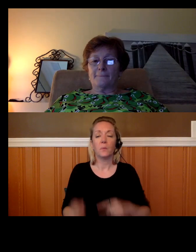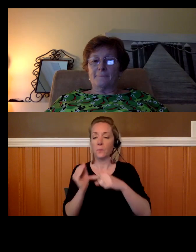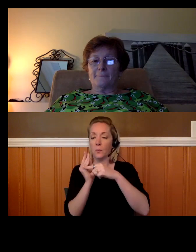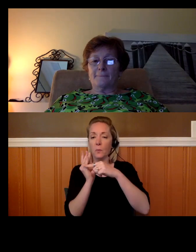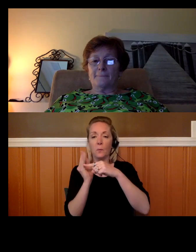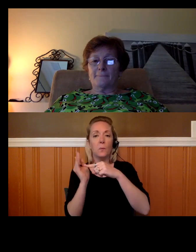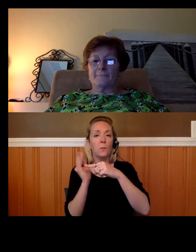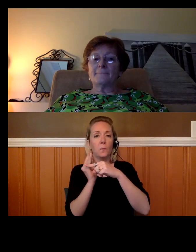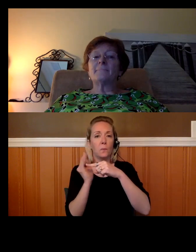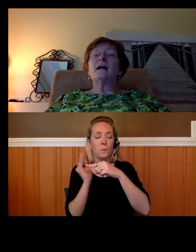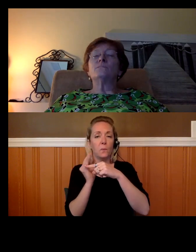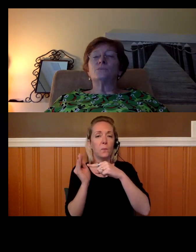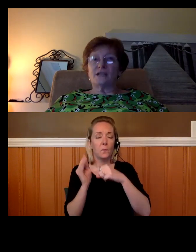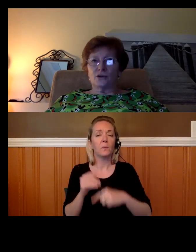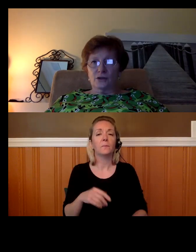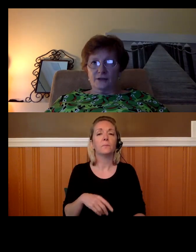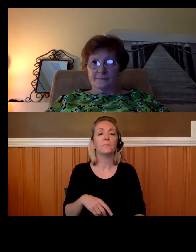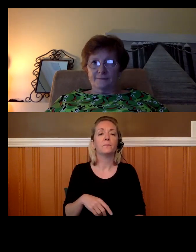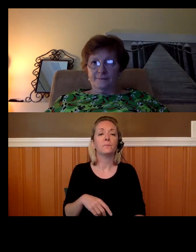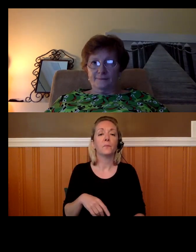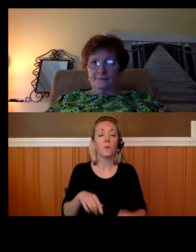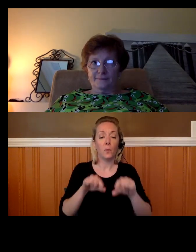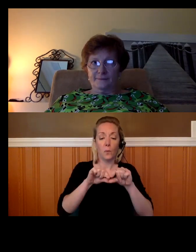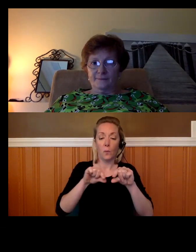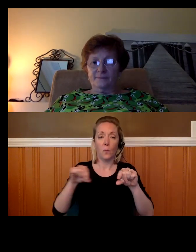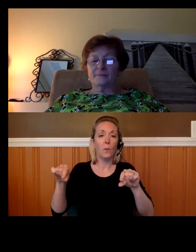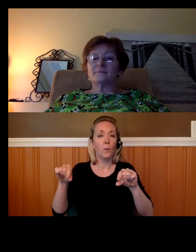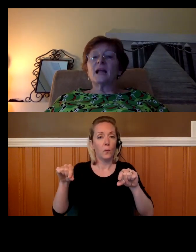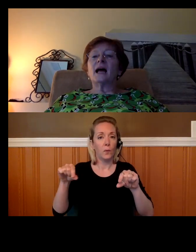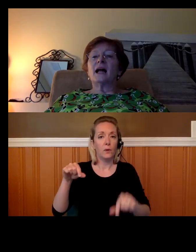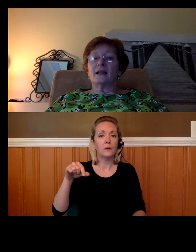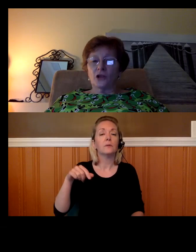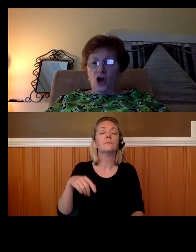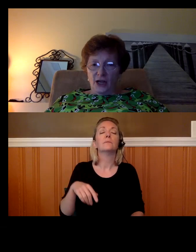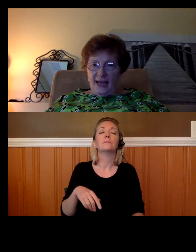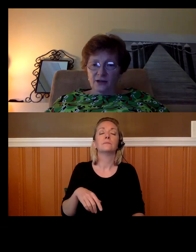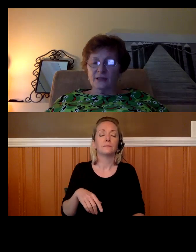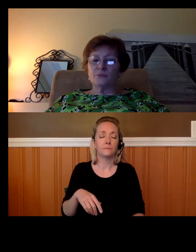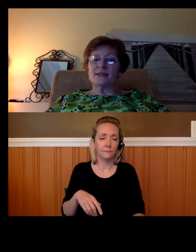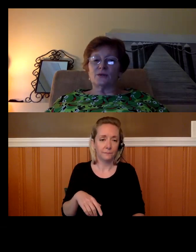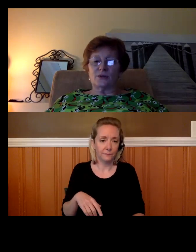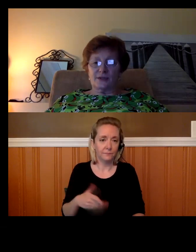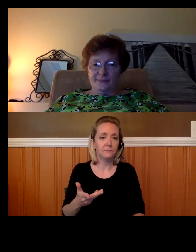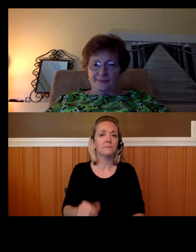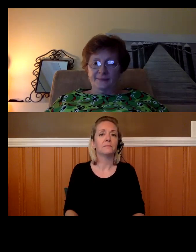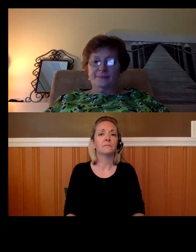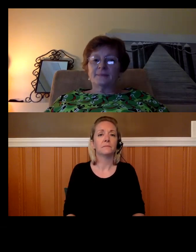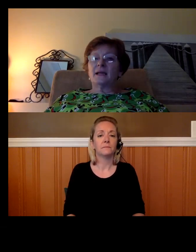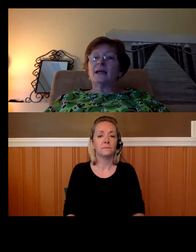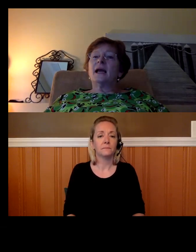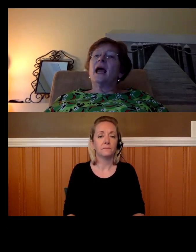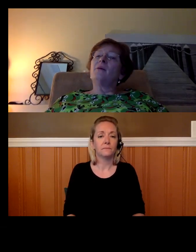Bristles. Bristles, Long handle, bristles. long handle and bristles.